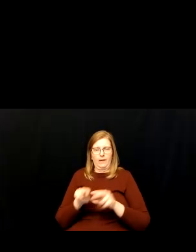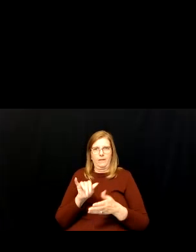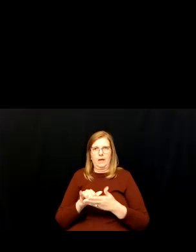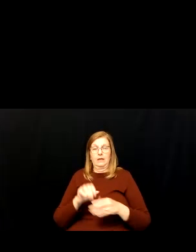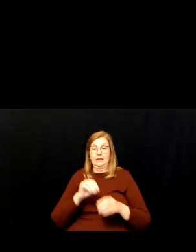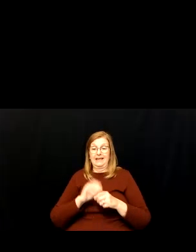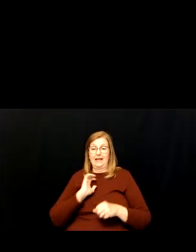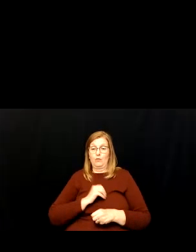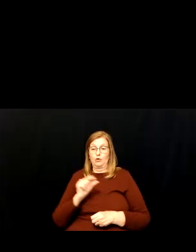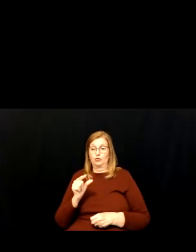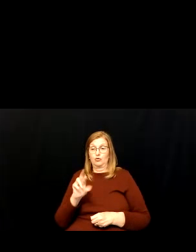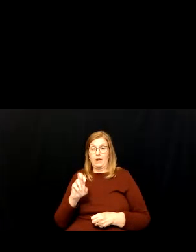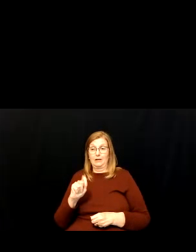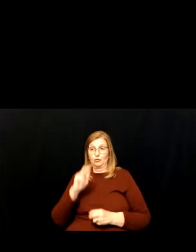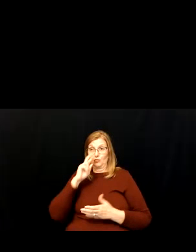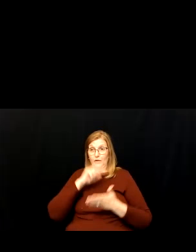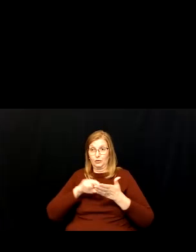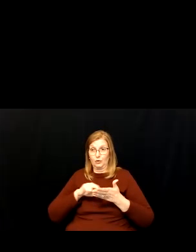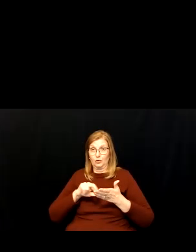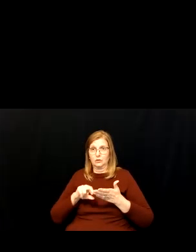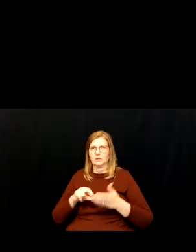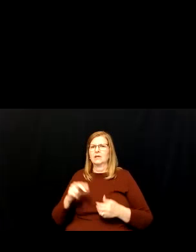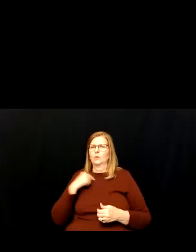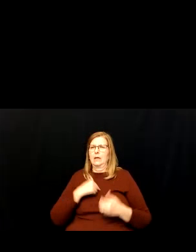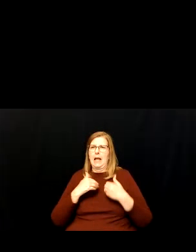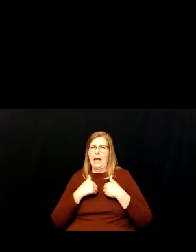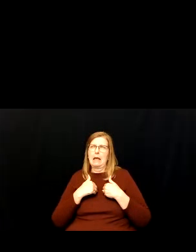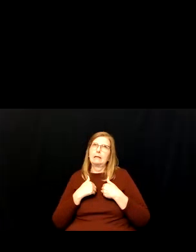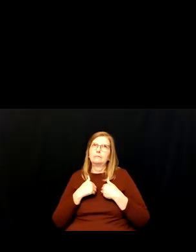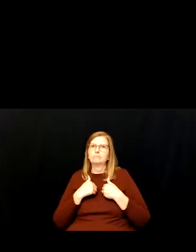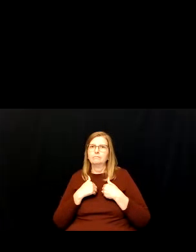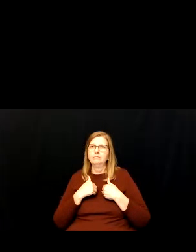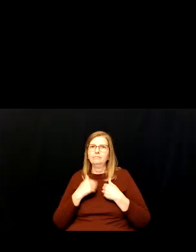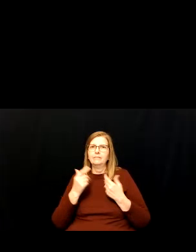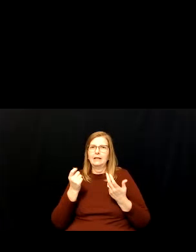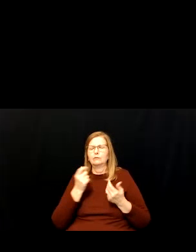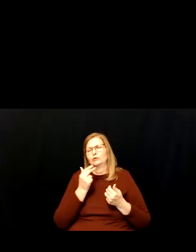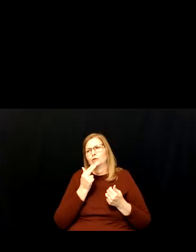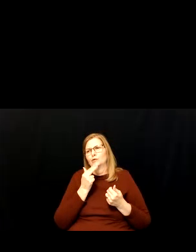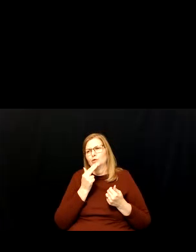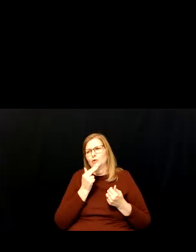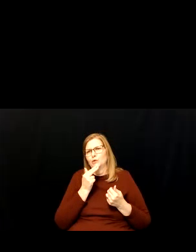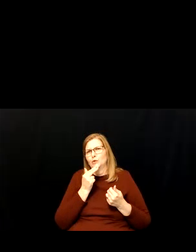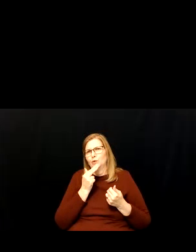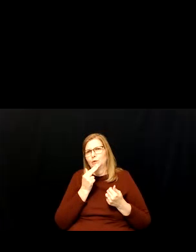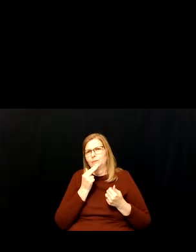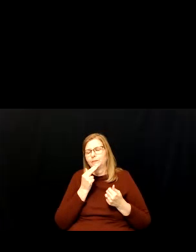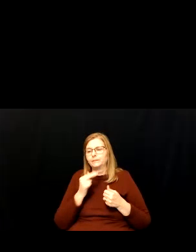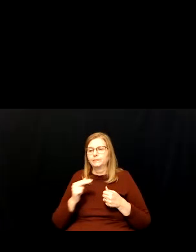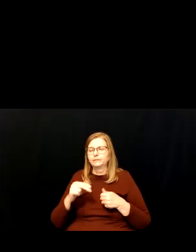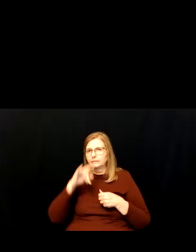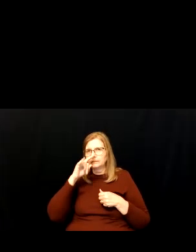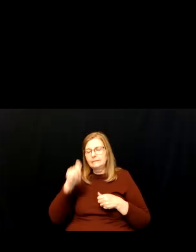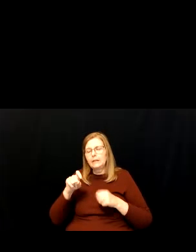grant research that Claudia and I did, we had a little one. He was 3, he was the cutest bug you'd ever seen, and he needed a